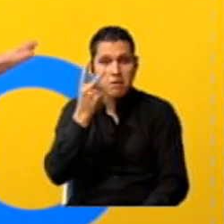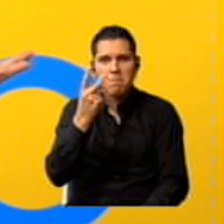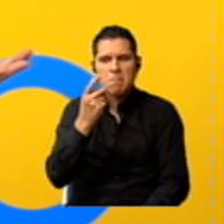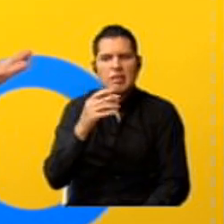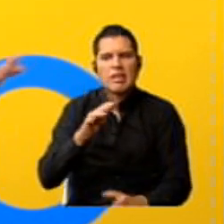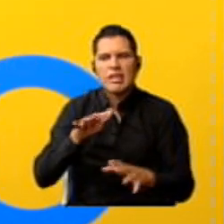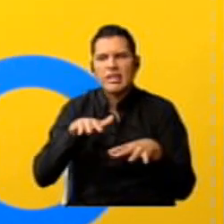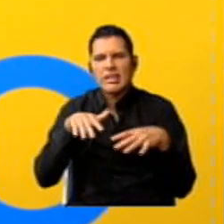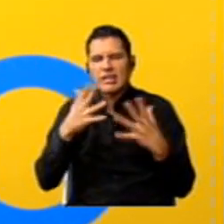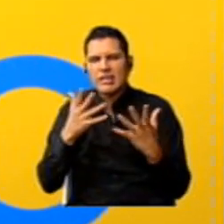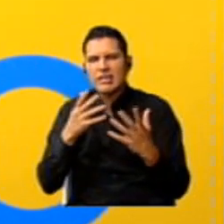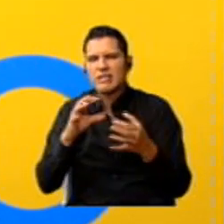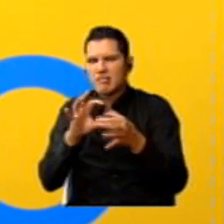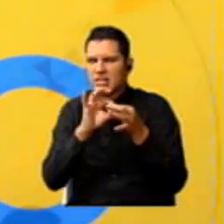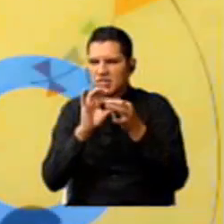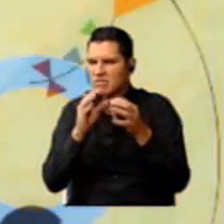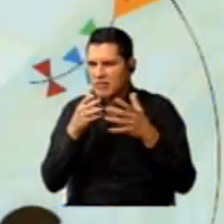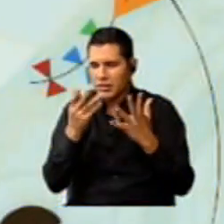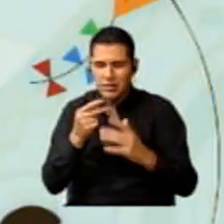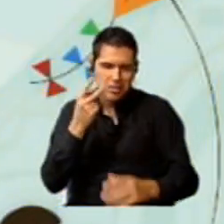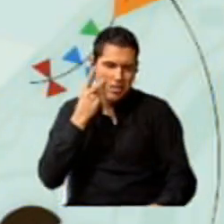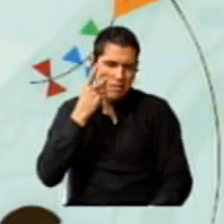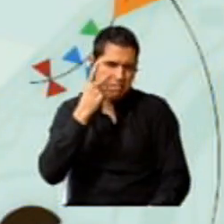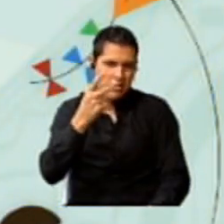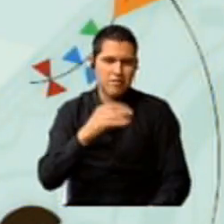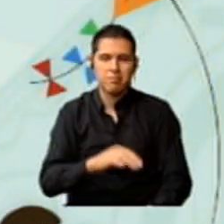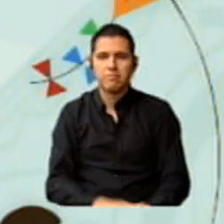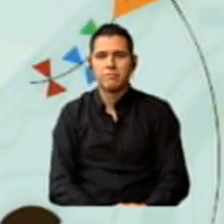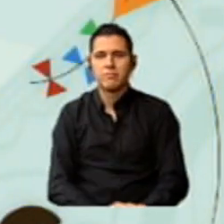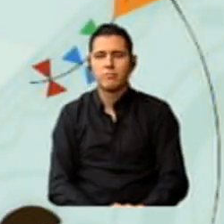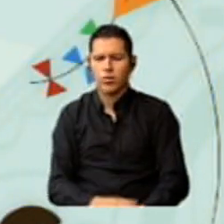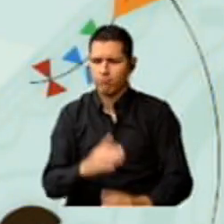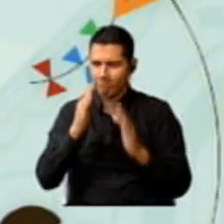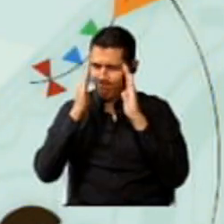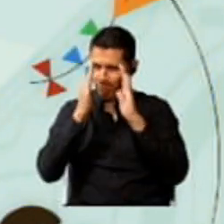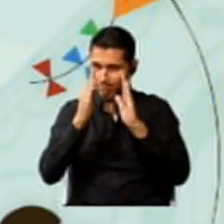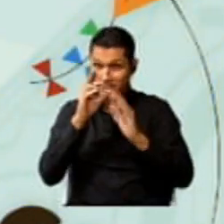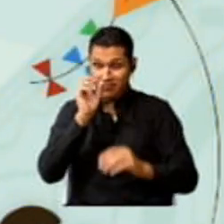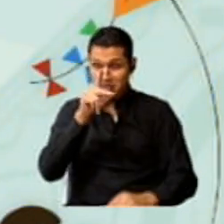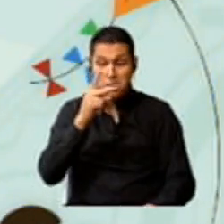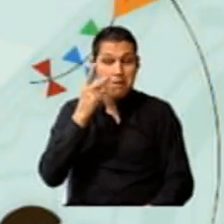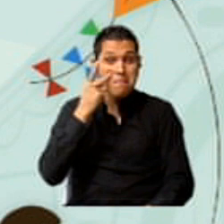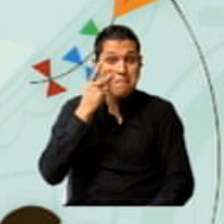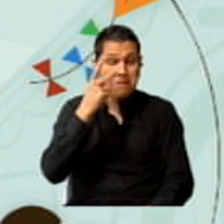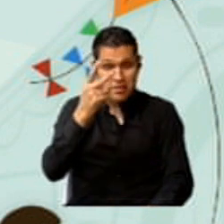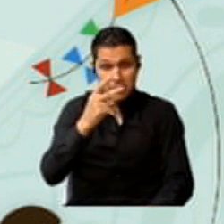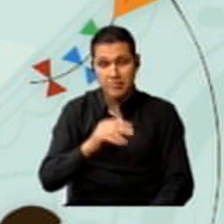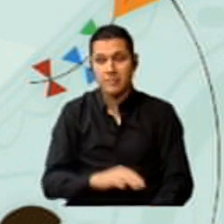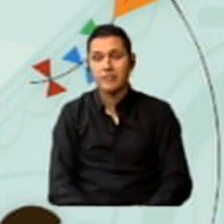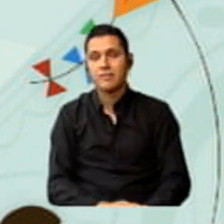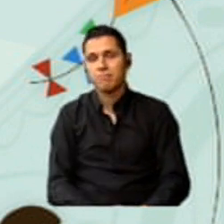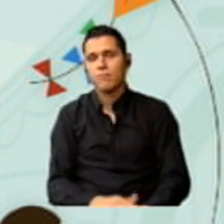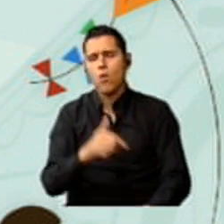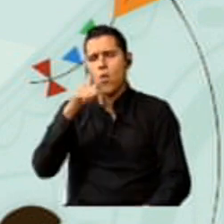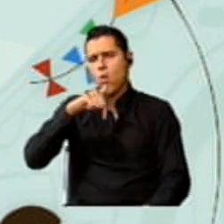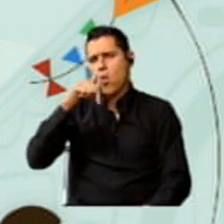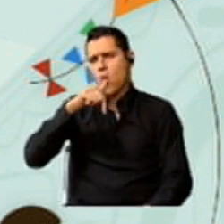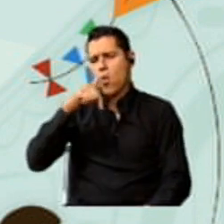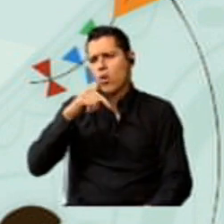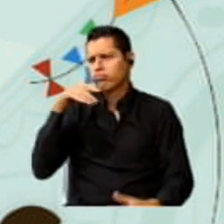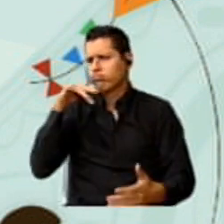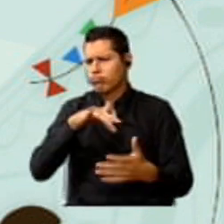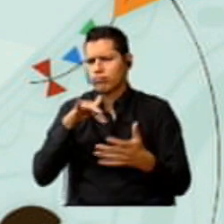is it about. Let's go and see. Pay attention. Look, Waldo, today, and